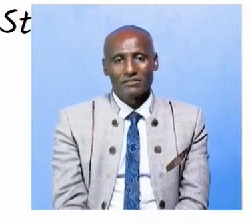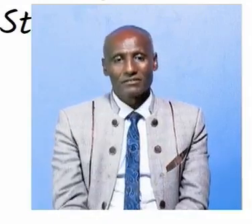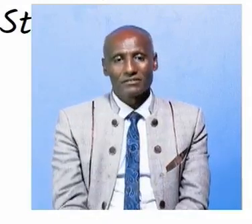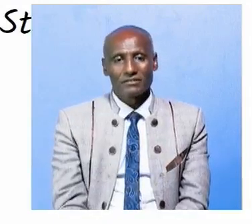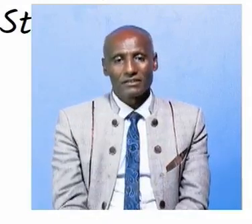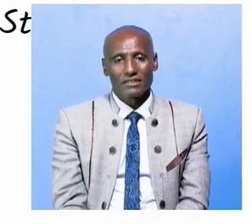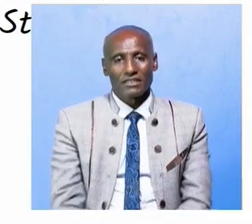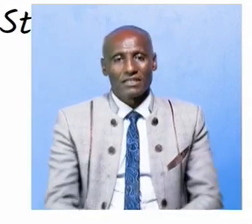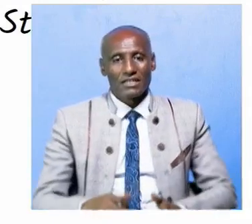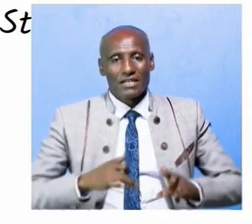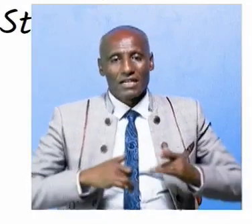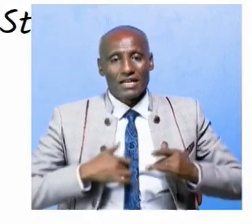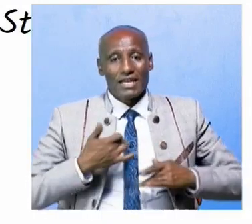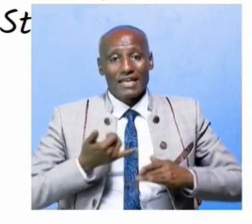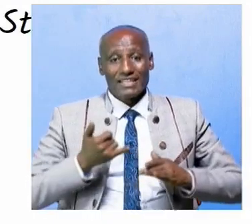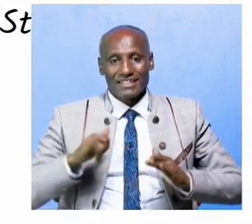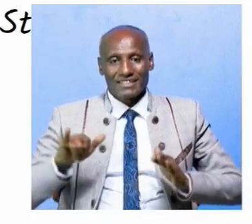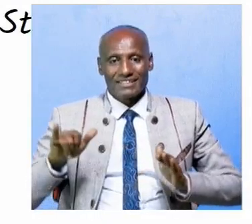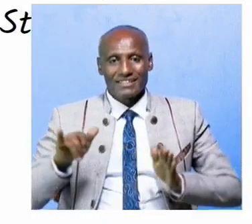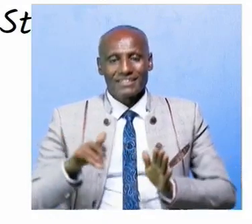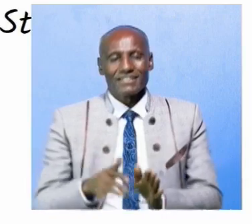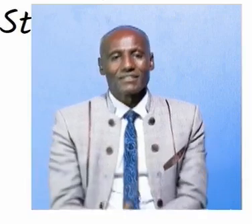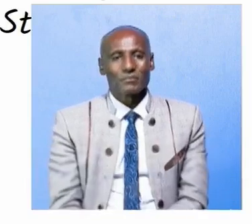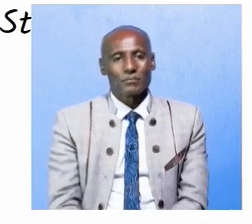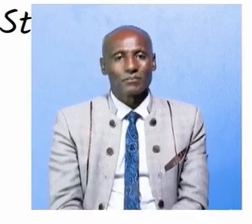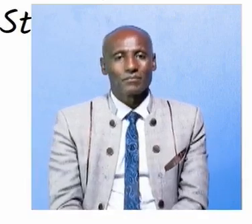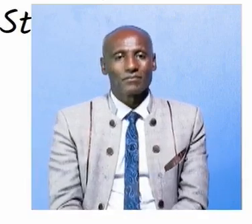that's interesting.